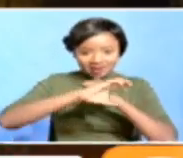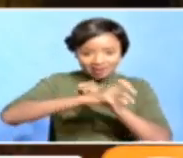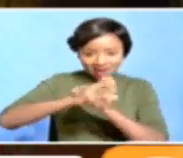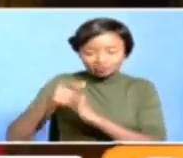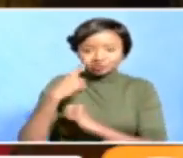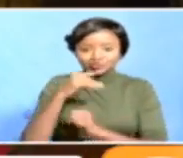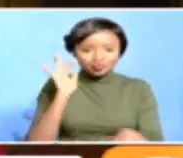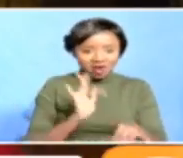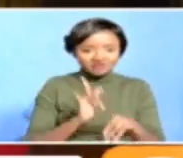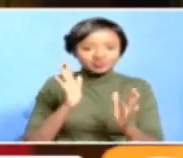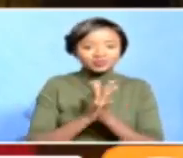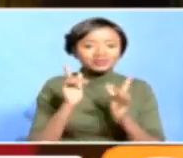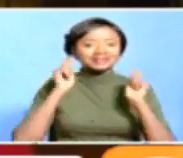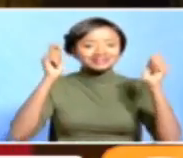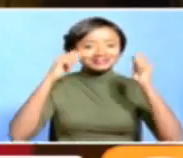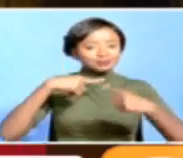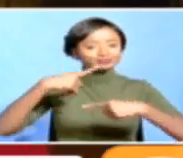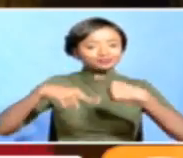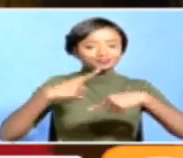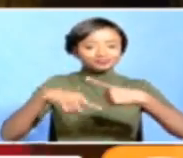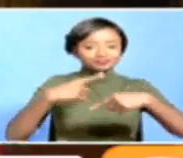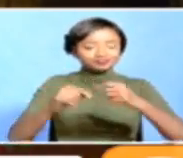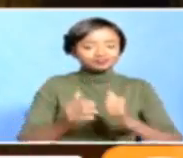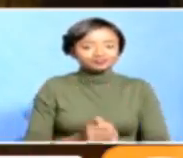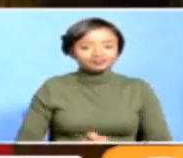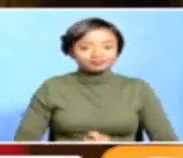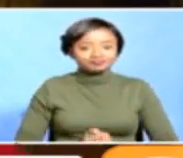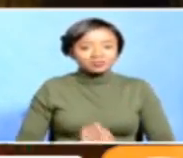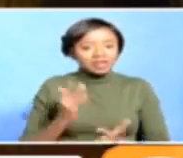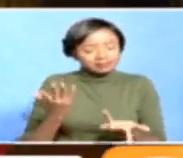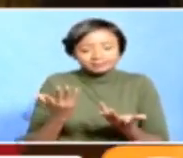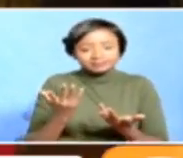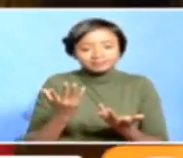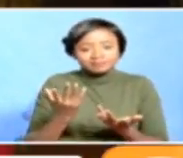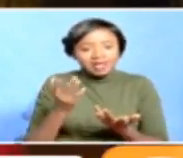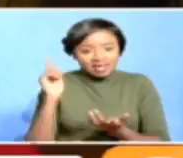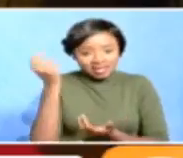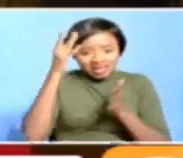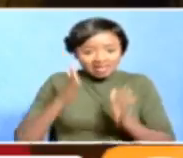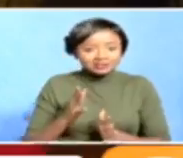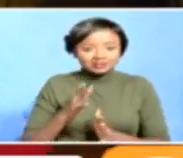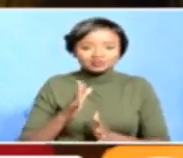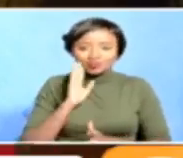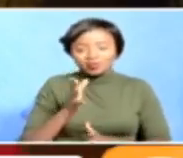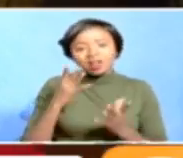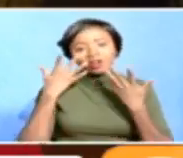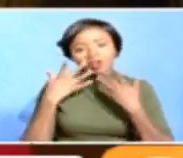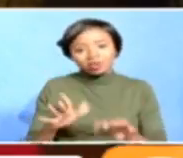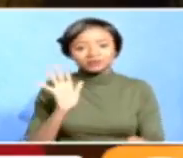have been affected will continue with their strike. And at the end of the day, it is Kenyans who will get to lose in the healthcare system.